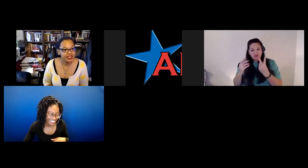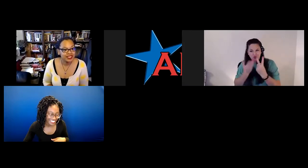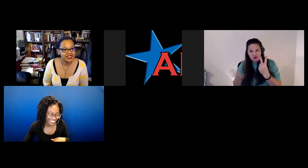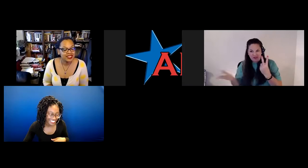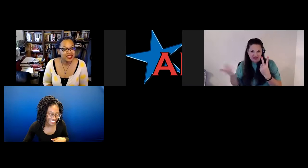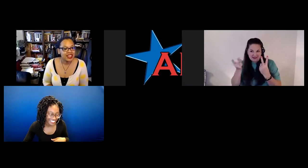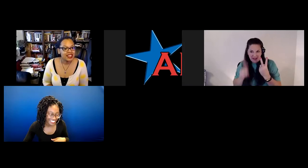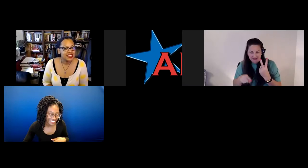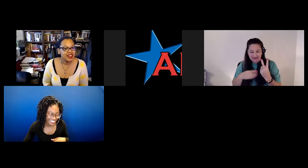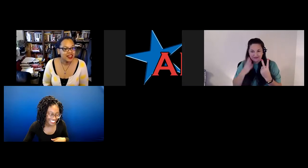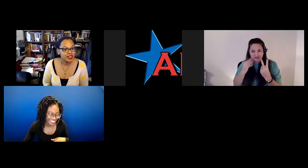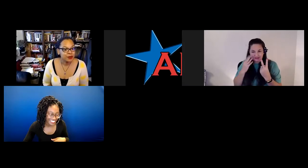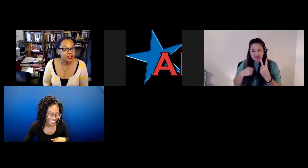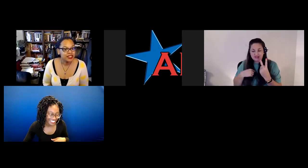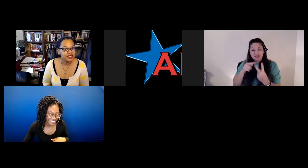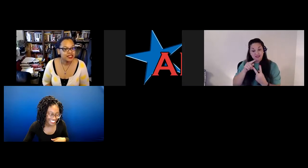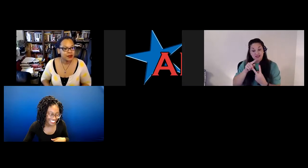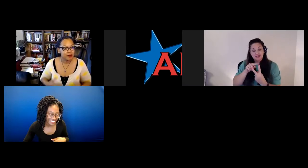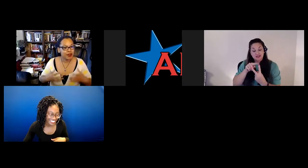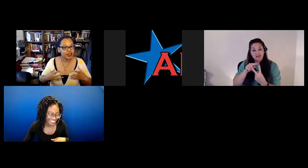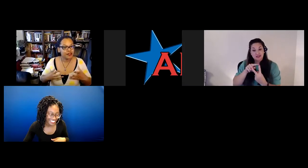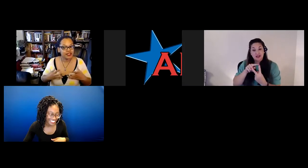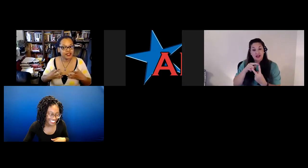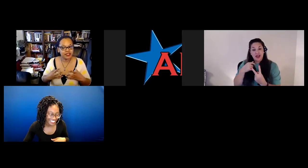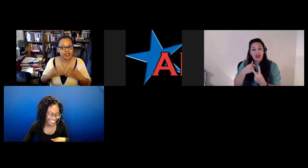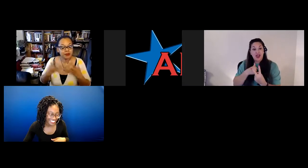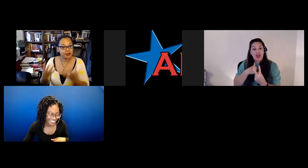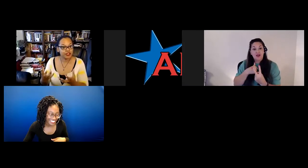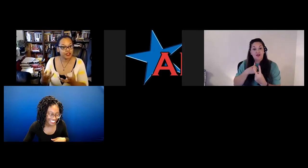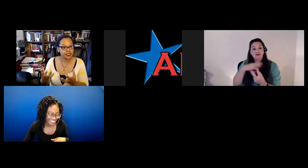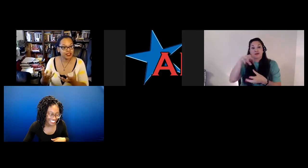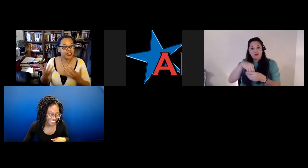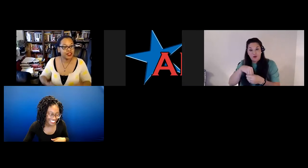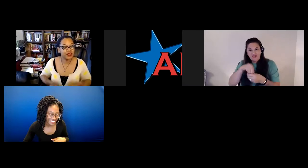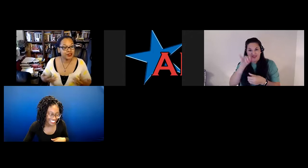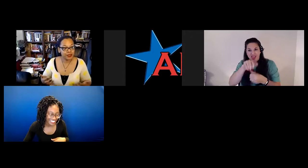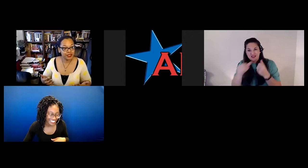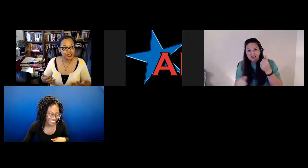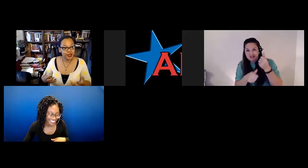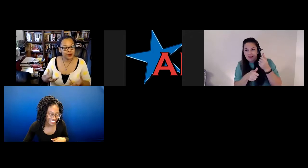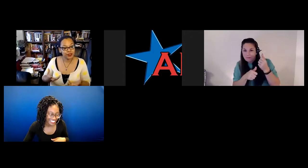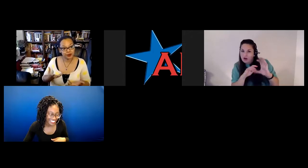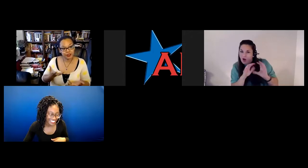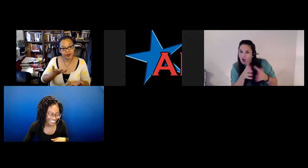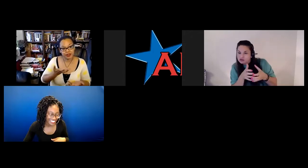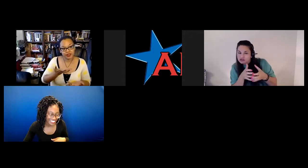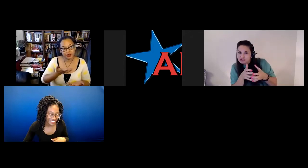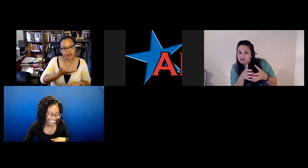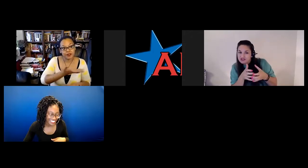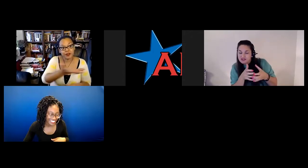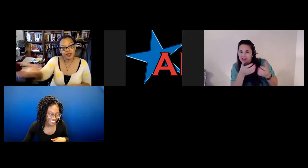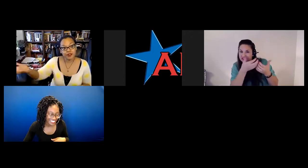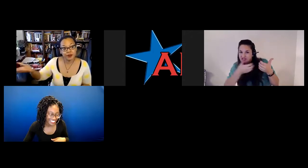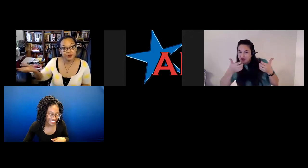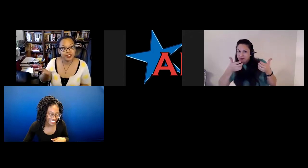one is, as I was a part of this subculture that in a lot of ways was supposed to be sort of